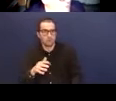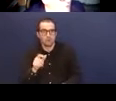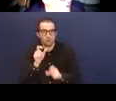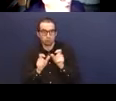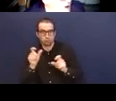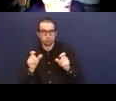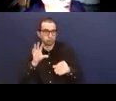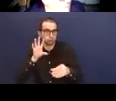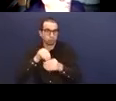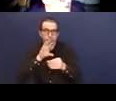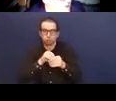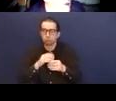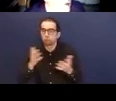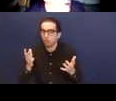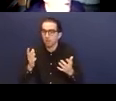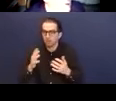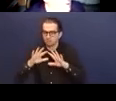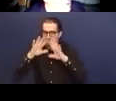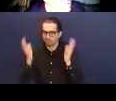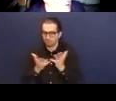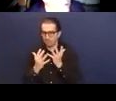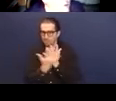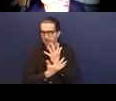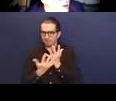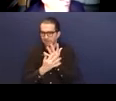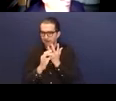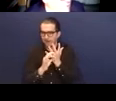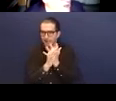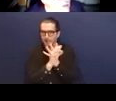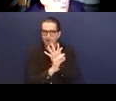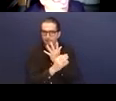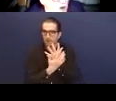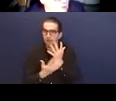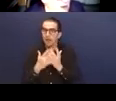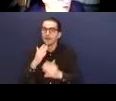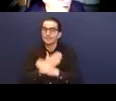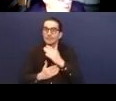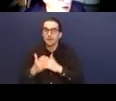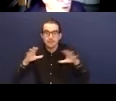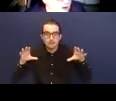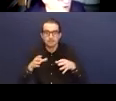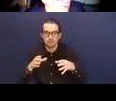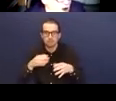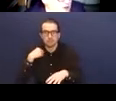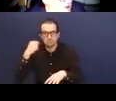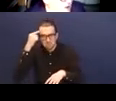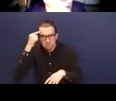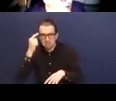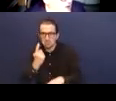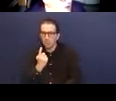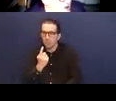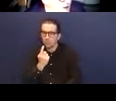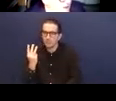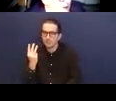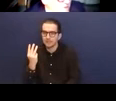Disabled People's Pacific Disability Forum been working with national DPOs across a range of